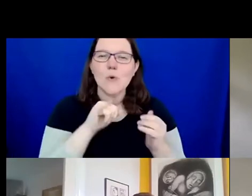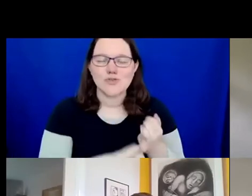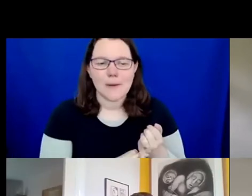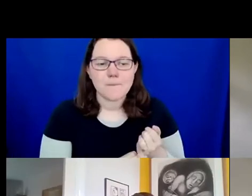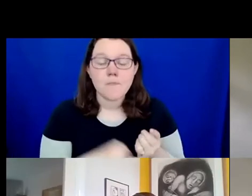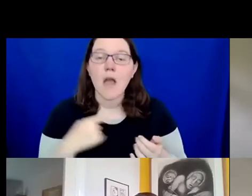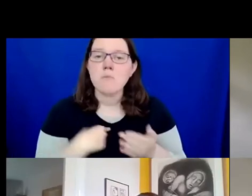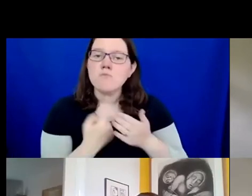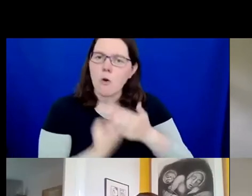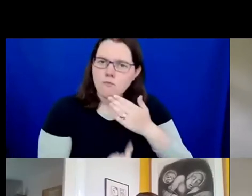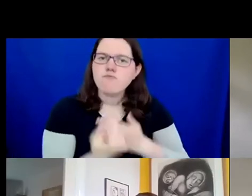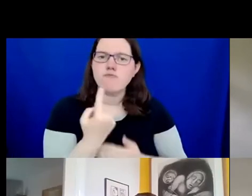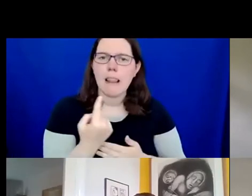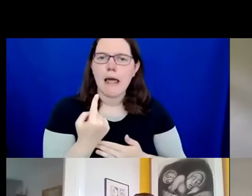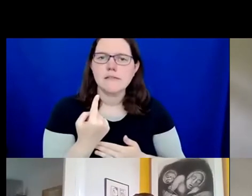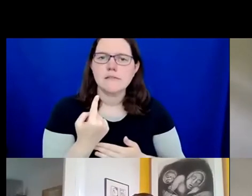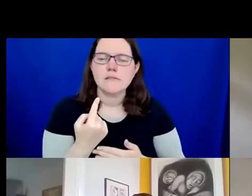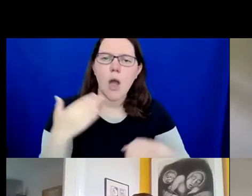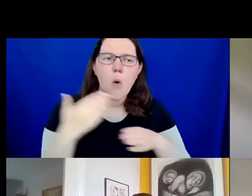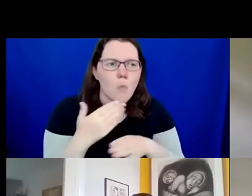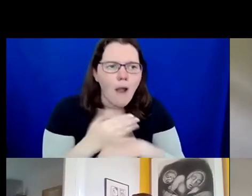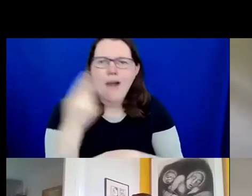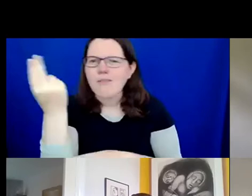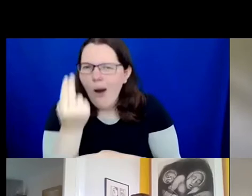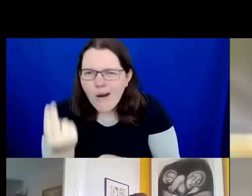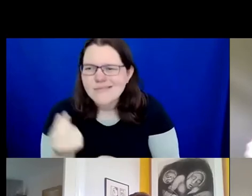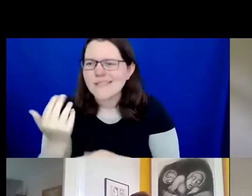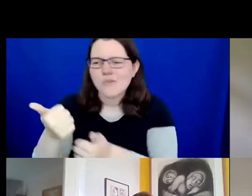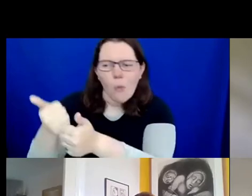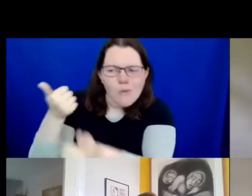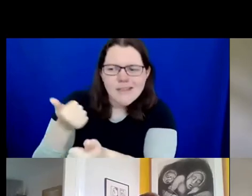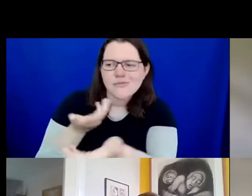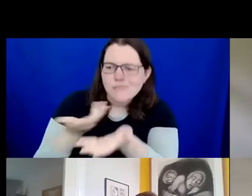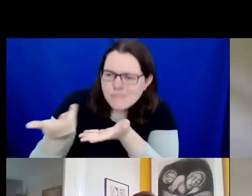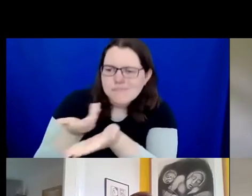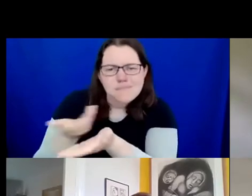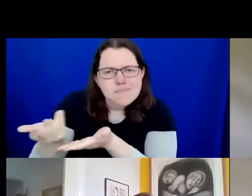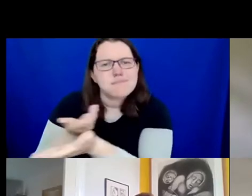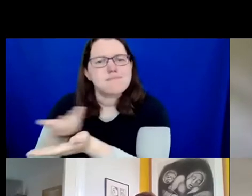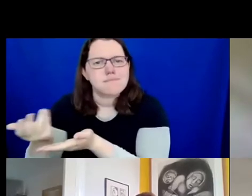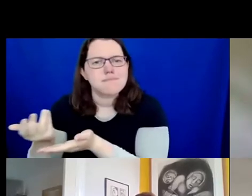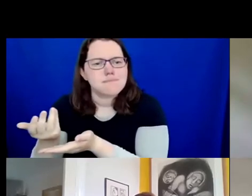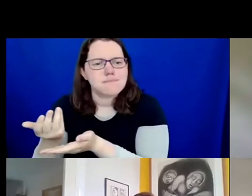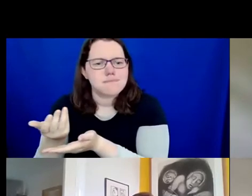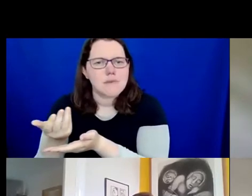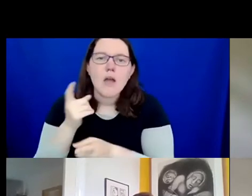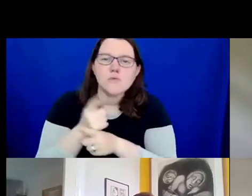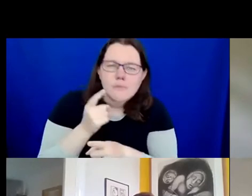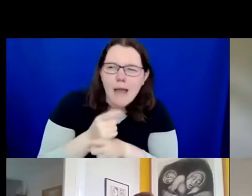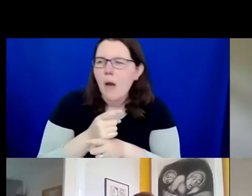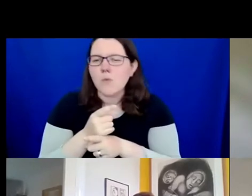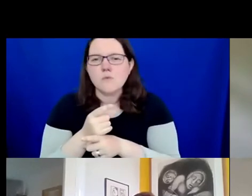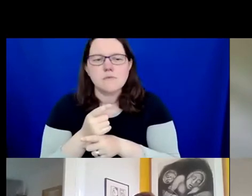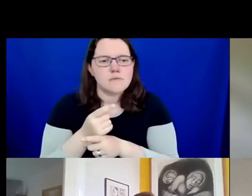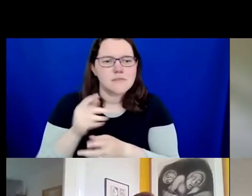with artists and organisations on organisational development and change, evaluation and coaching and